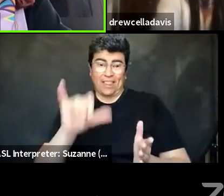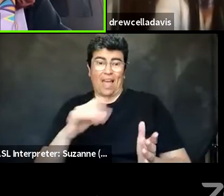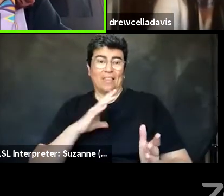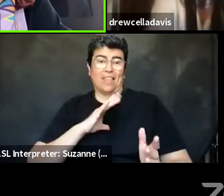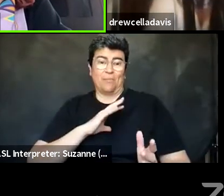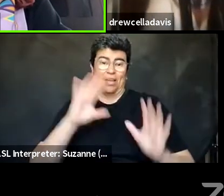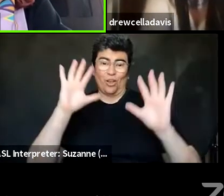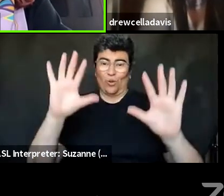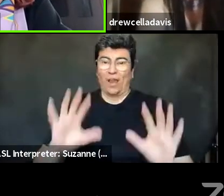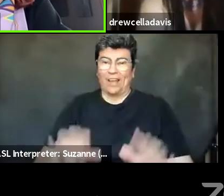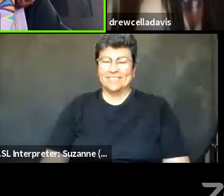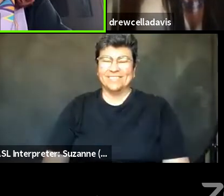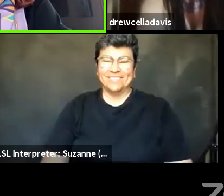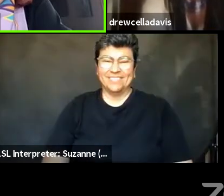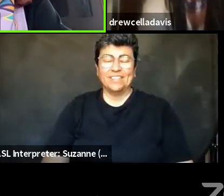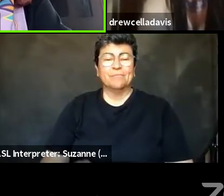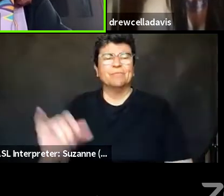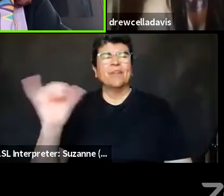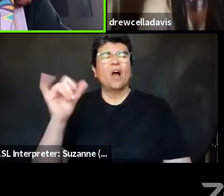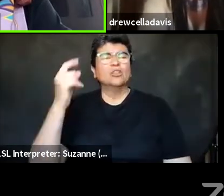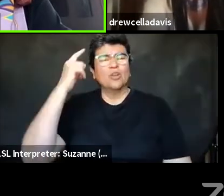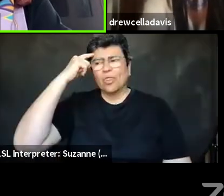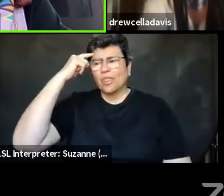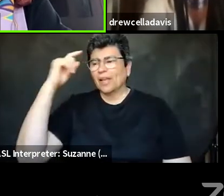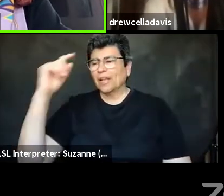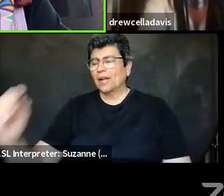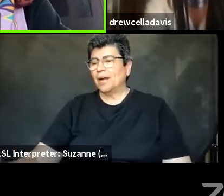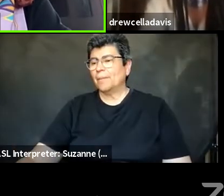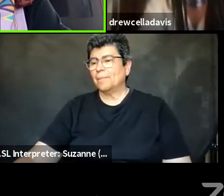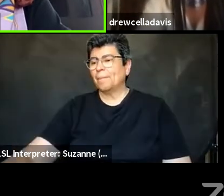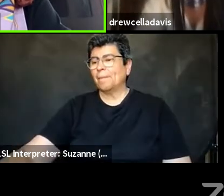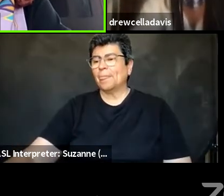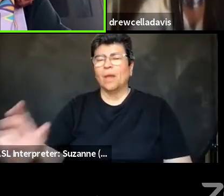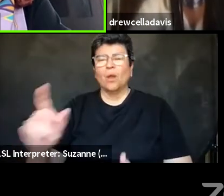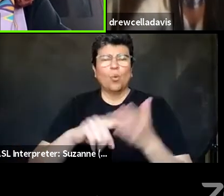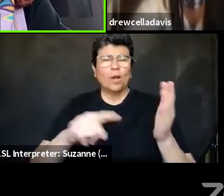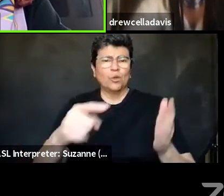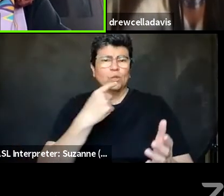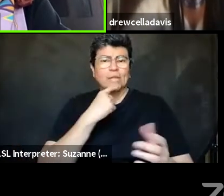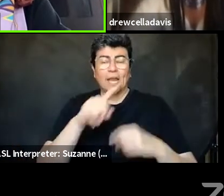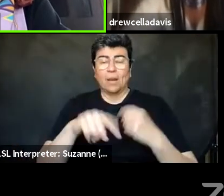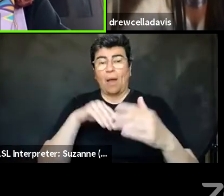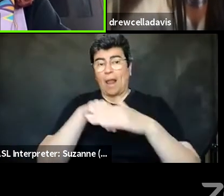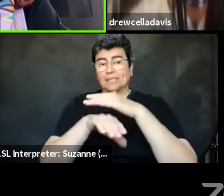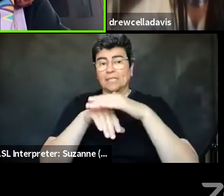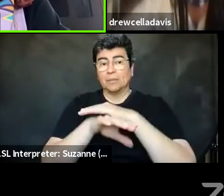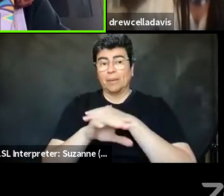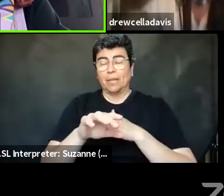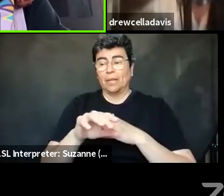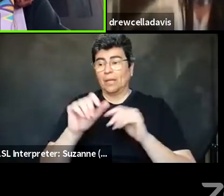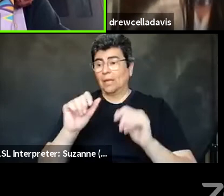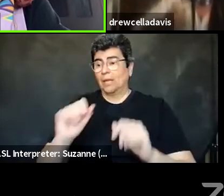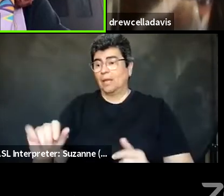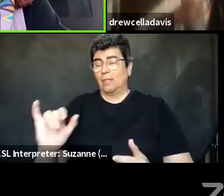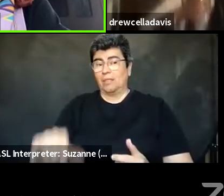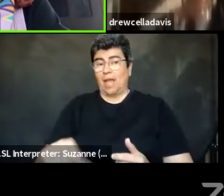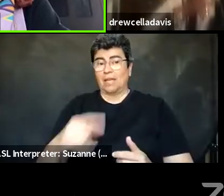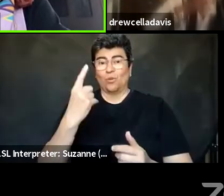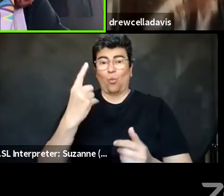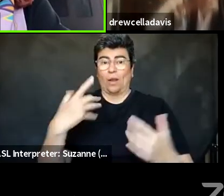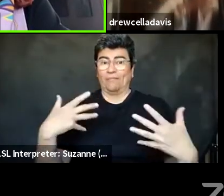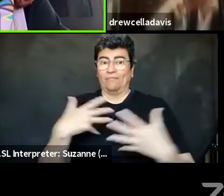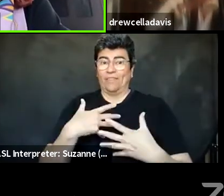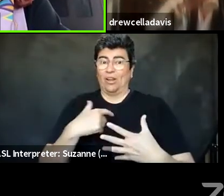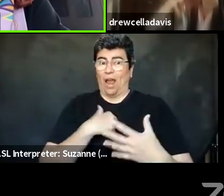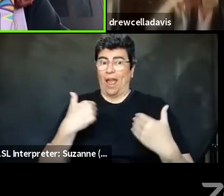really great. I also think just what you said about accessibility, right? And that's one fear I have